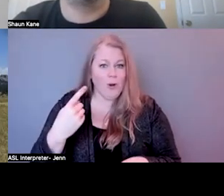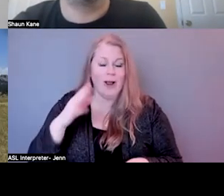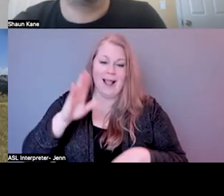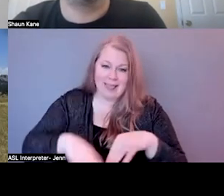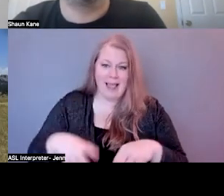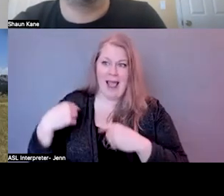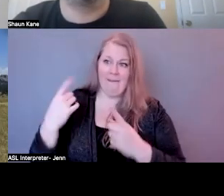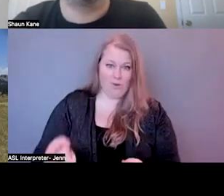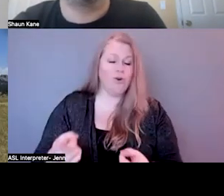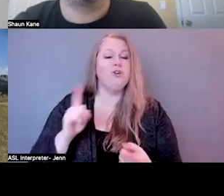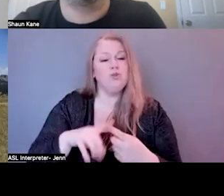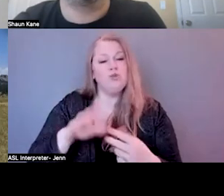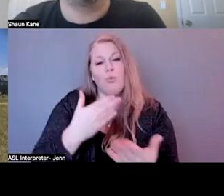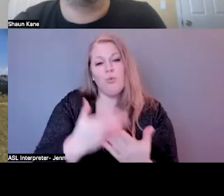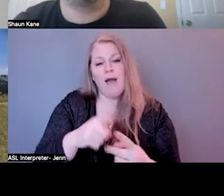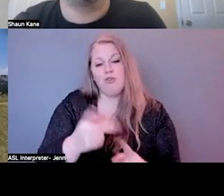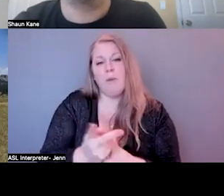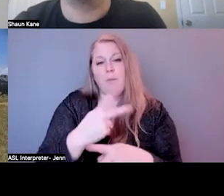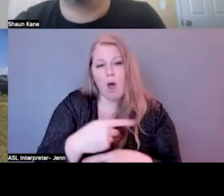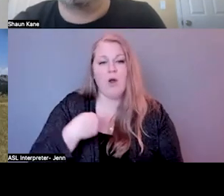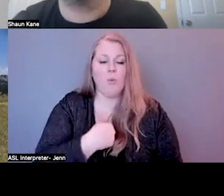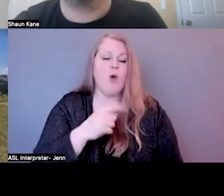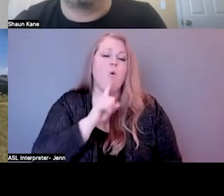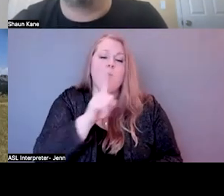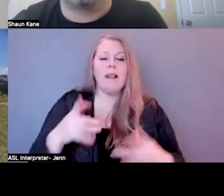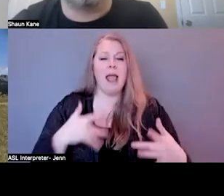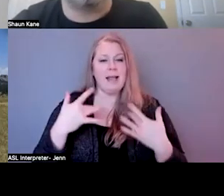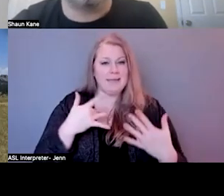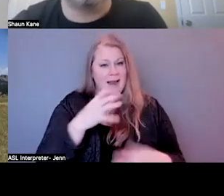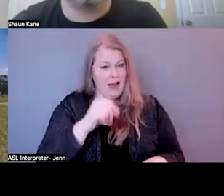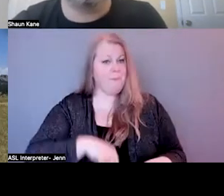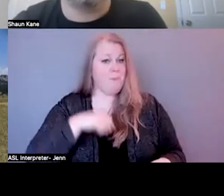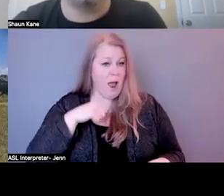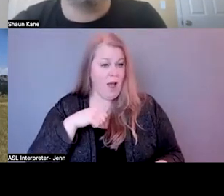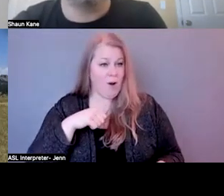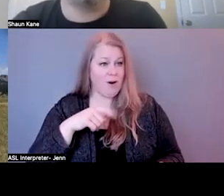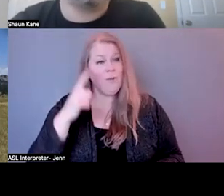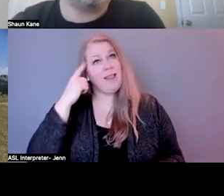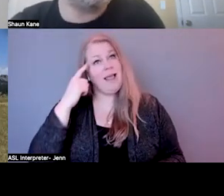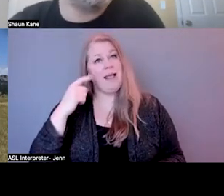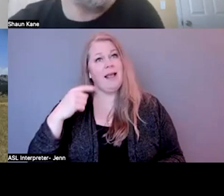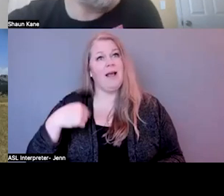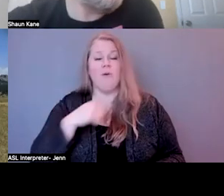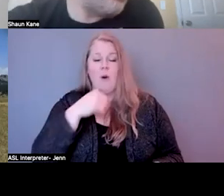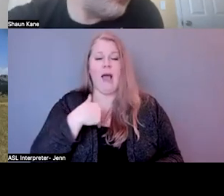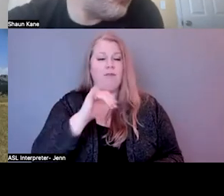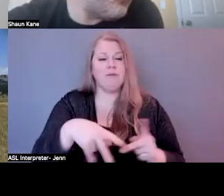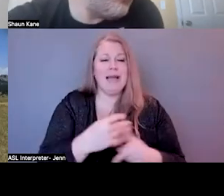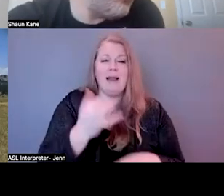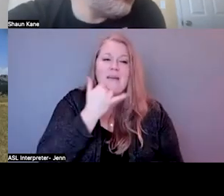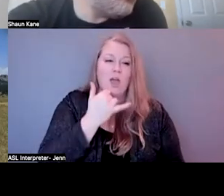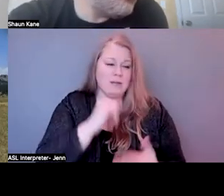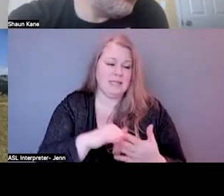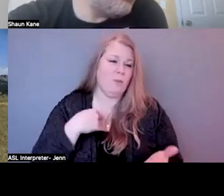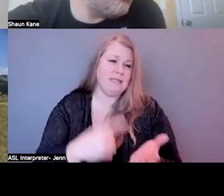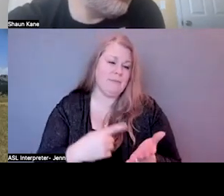has been to get to that product we'd really be excited about and proud of, and that we think wouldn't have those devastating errors that we sometimes